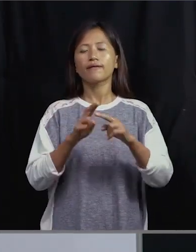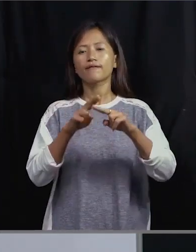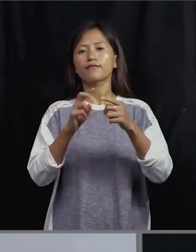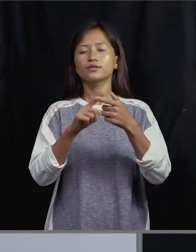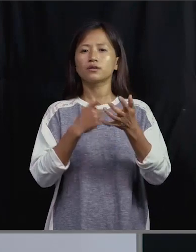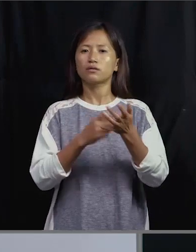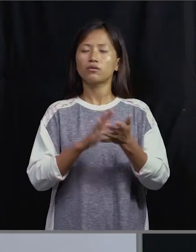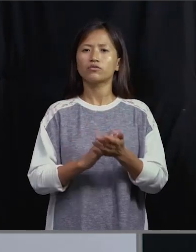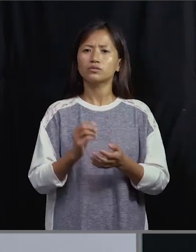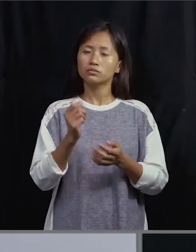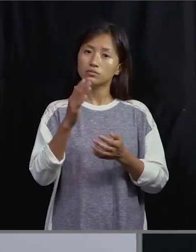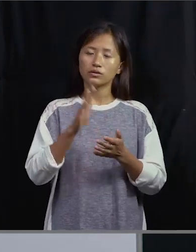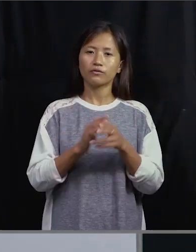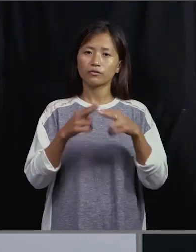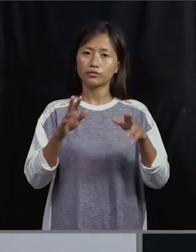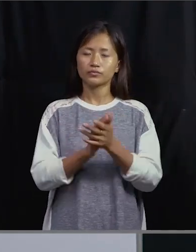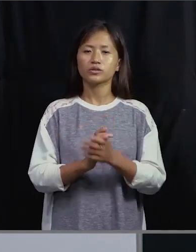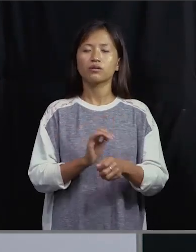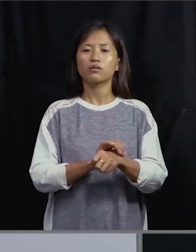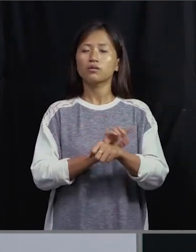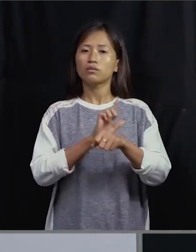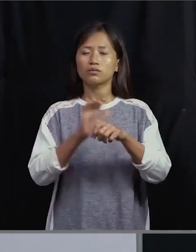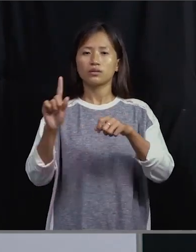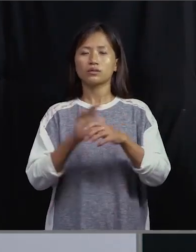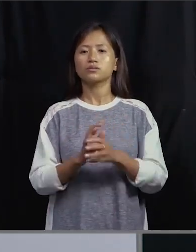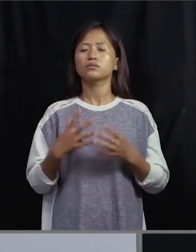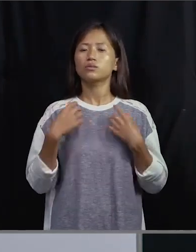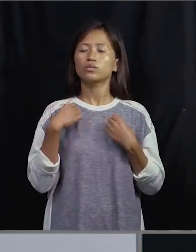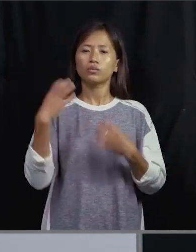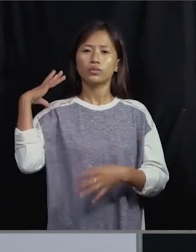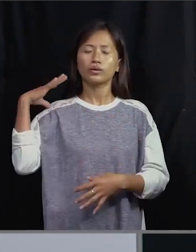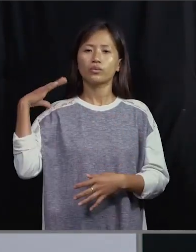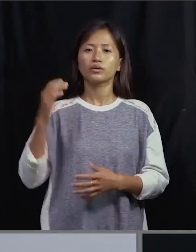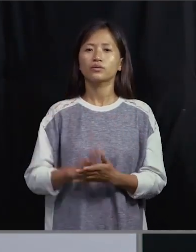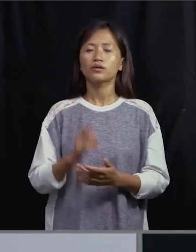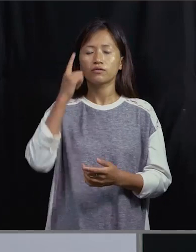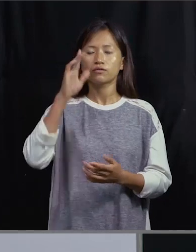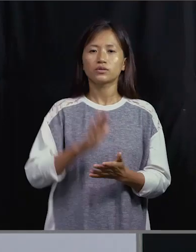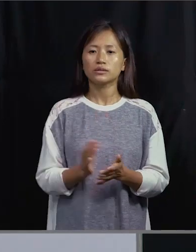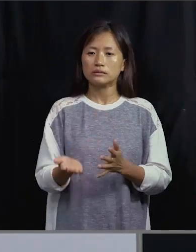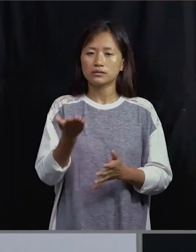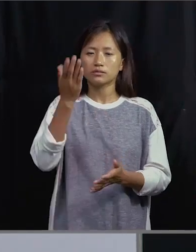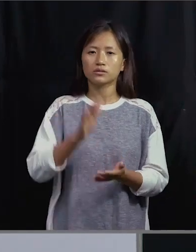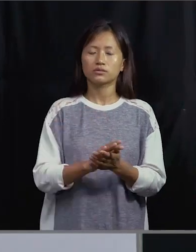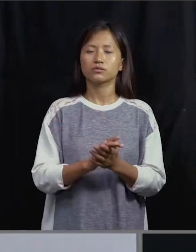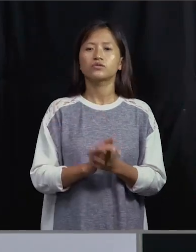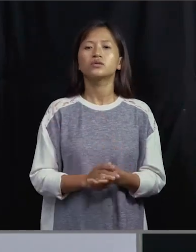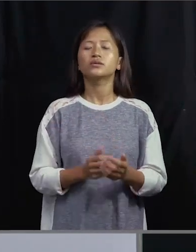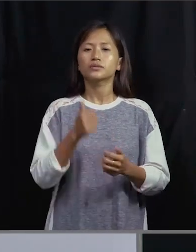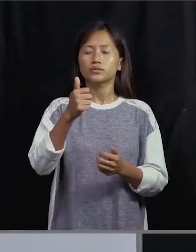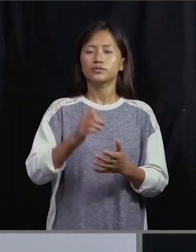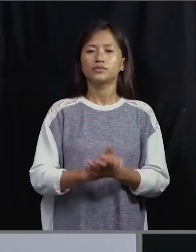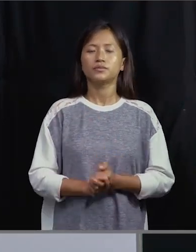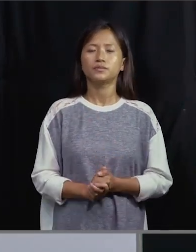comes in, discounts, that is the moment we wait for, and then we increase our purchase for the good or